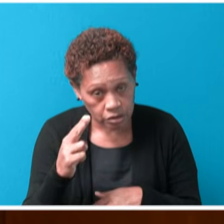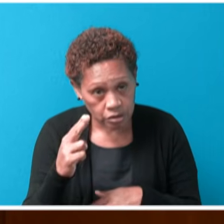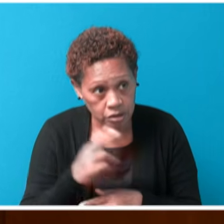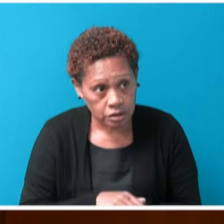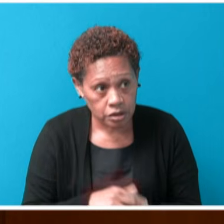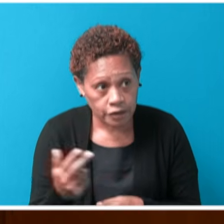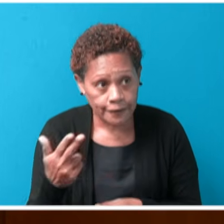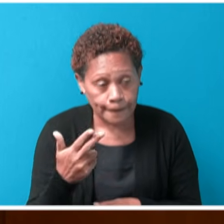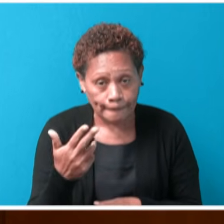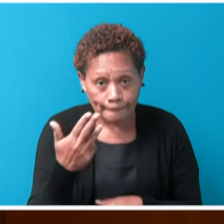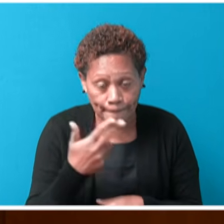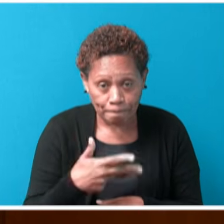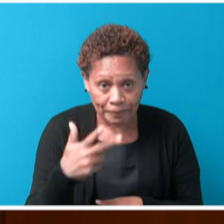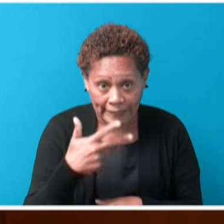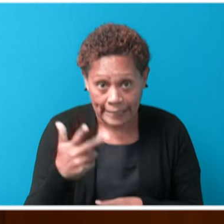1882.